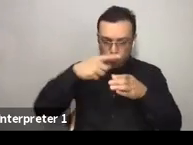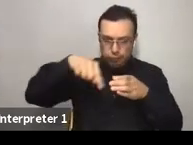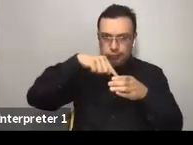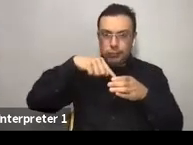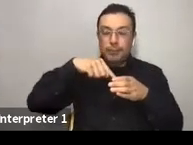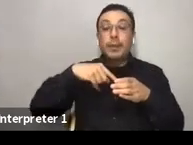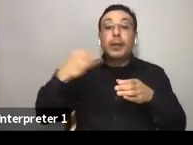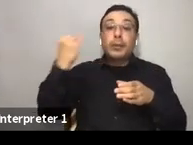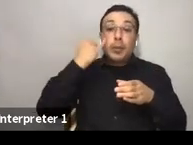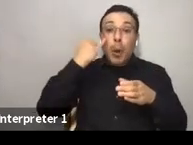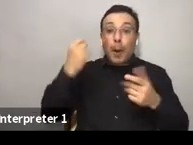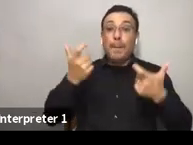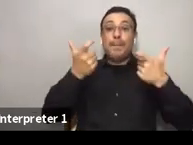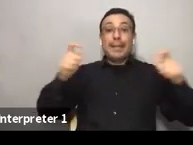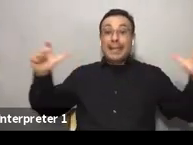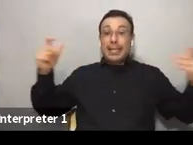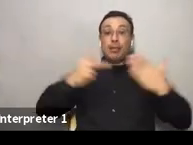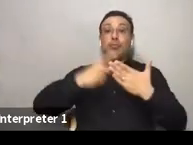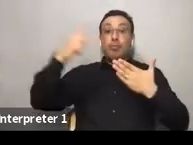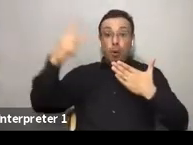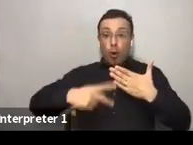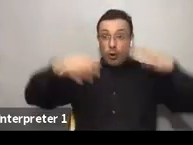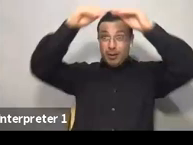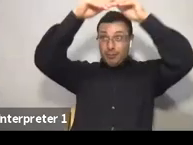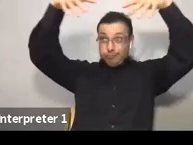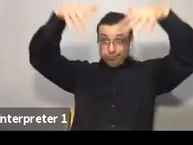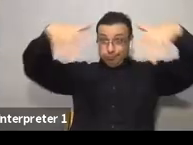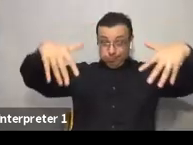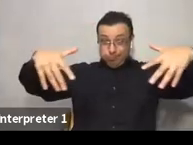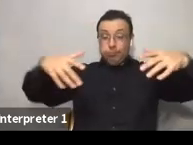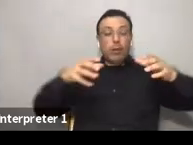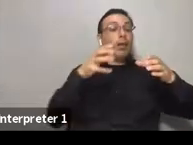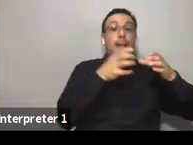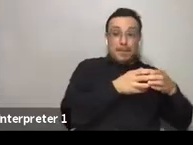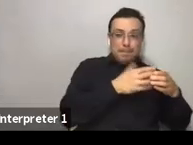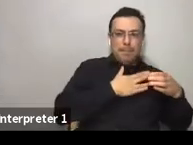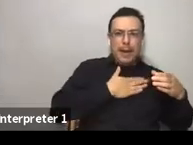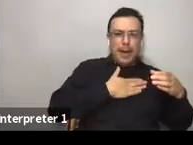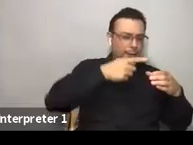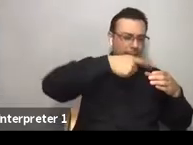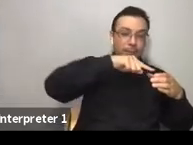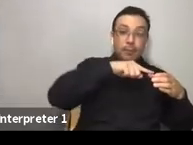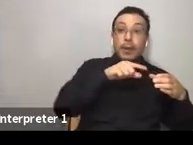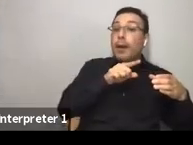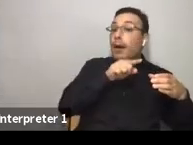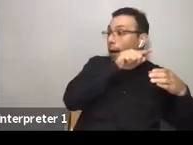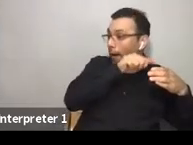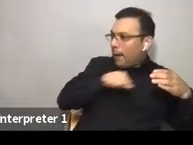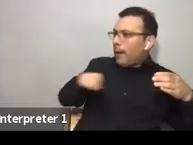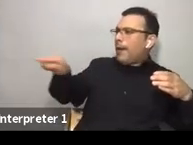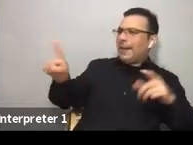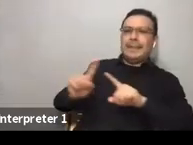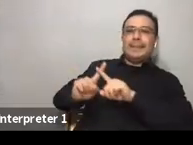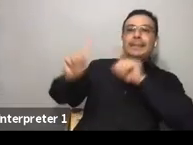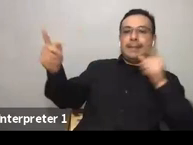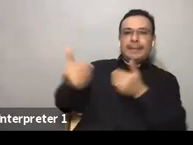so as a victim services advocate, you cannot and should not share information with someone from a different program within your organization.